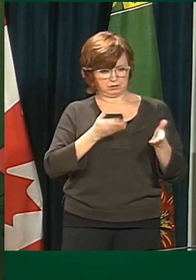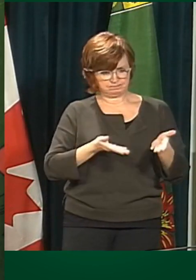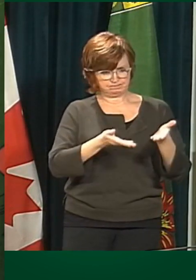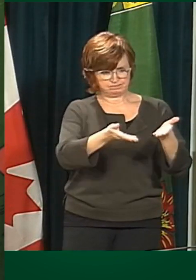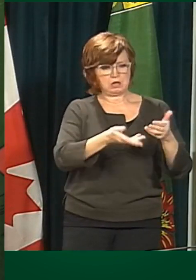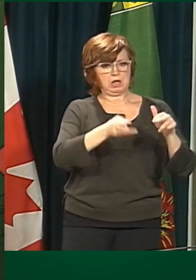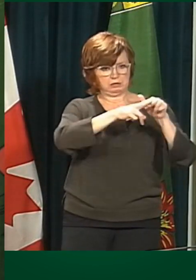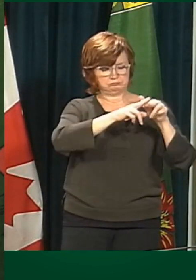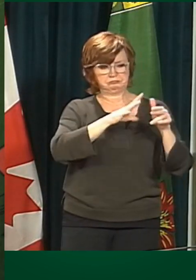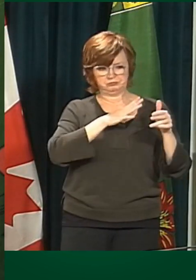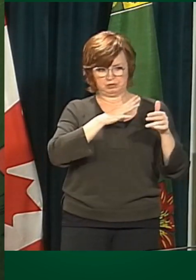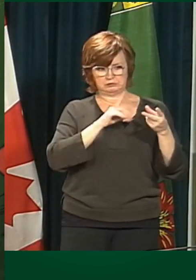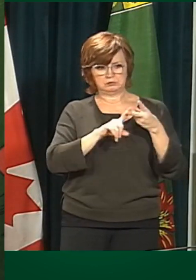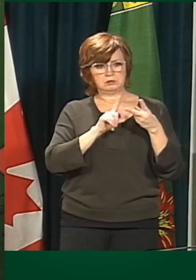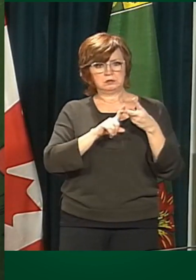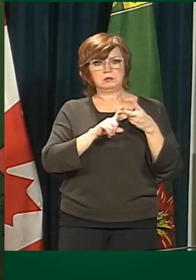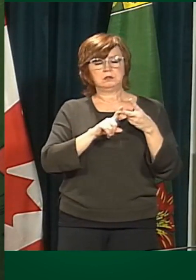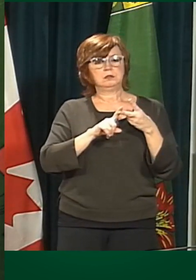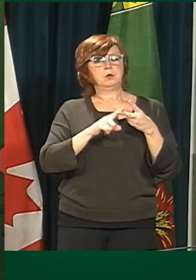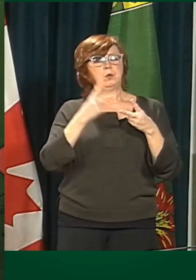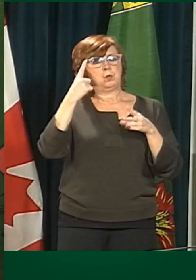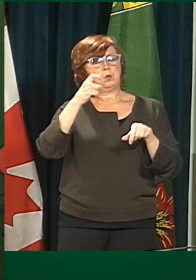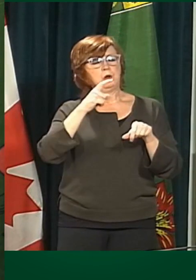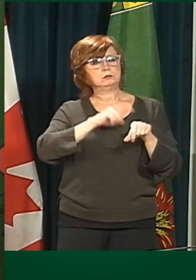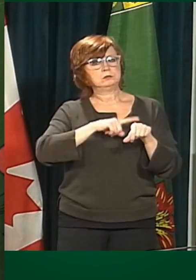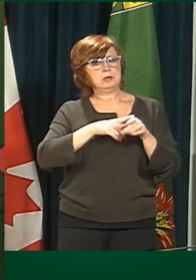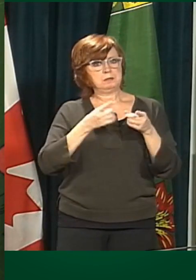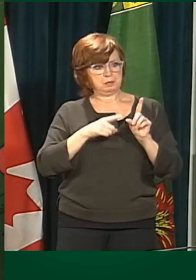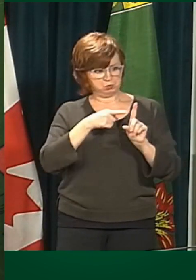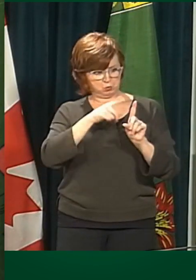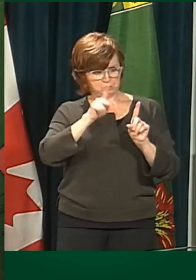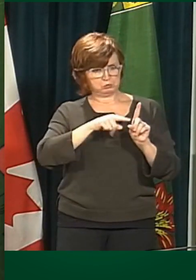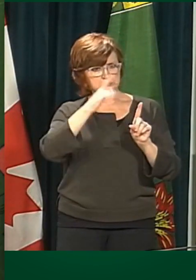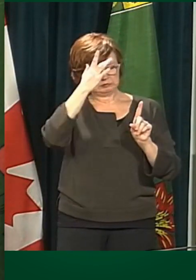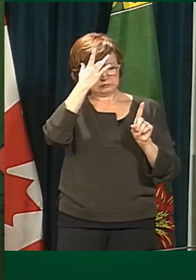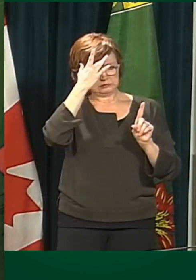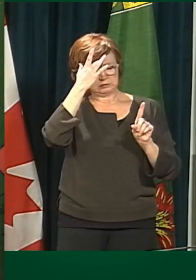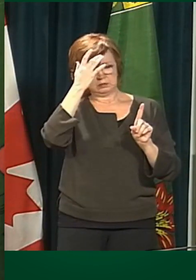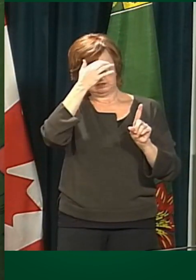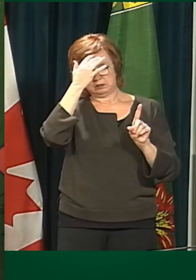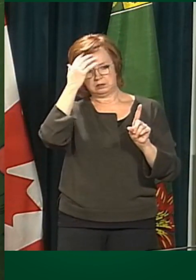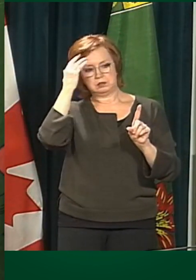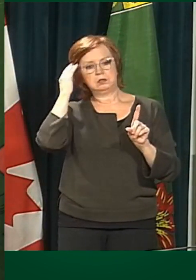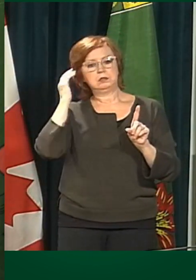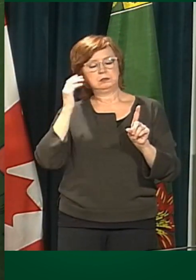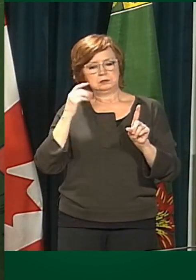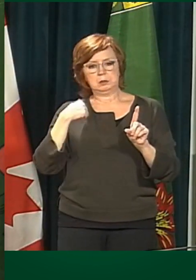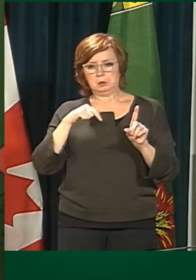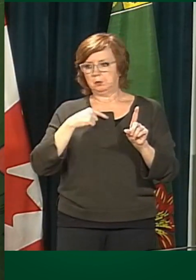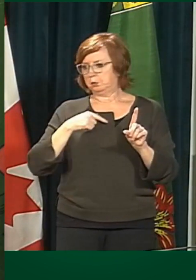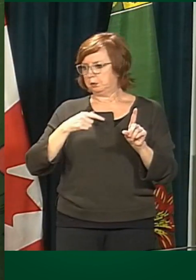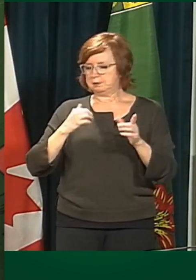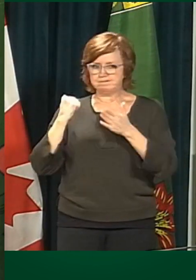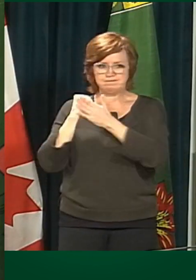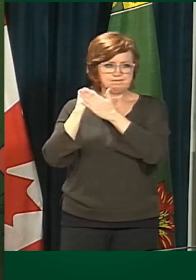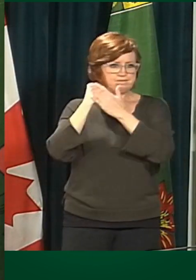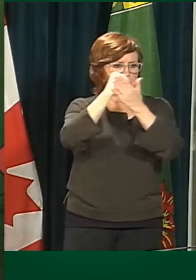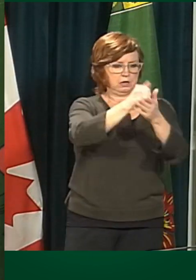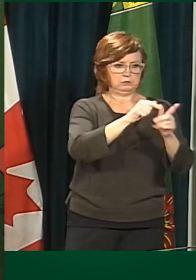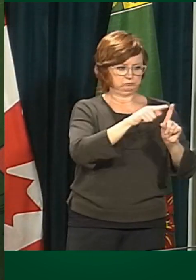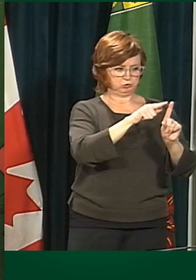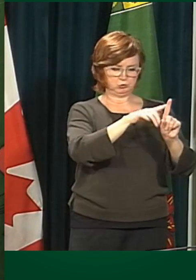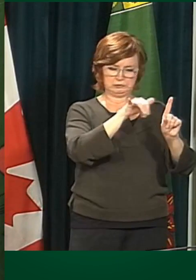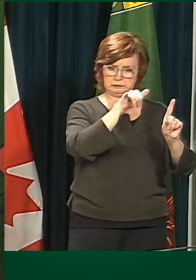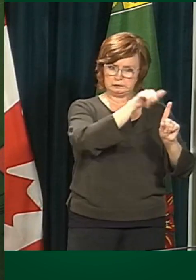that in many remote communities, when there was a case, it has, just like everywhere else in Saskatchewan, people have successfully